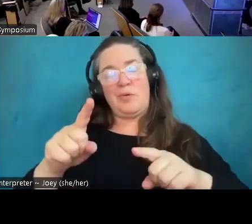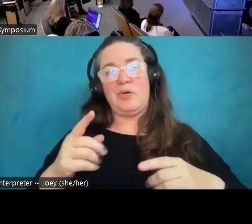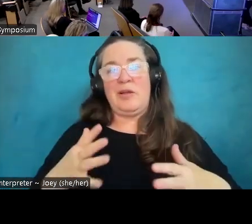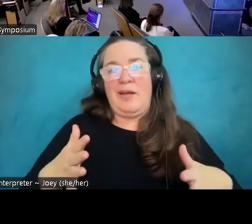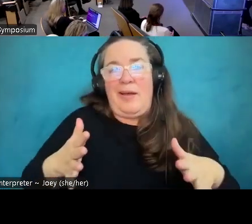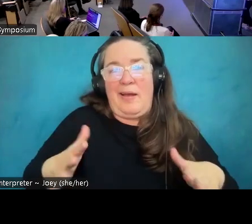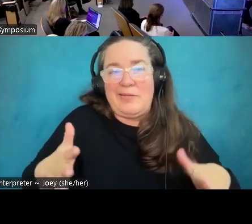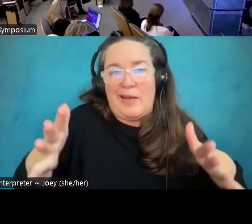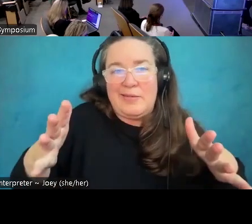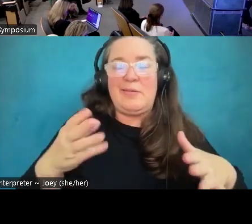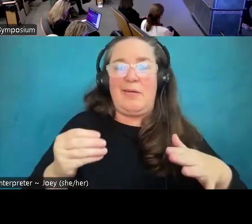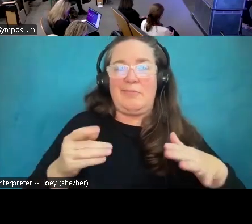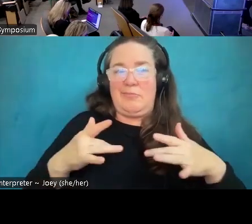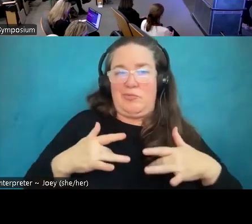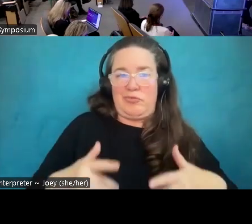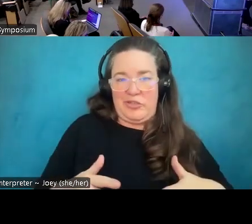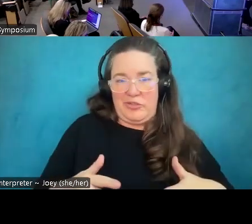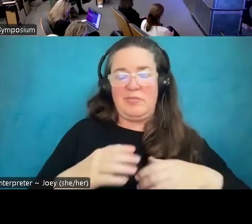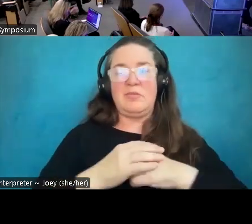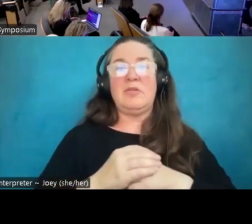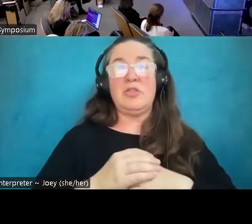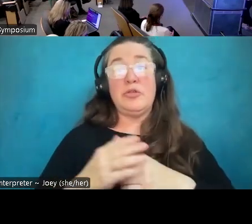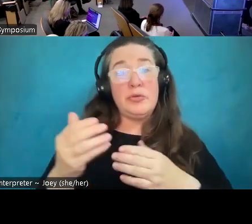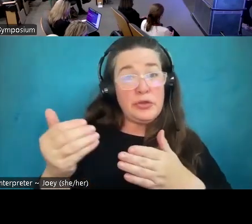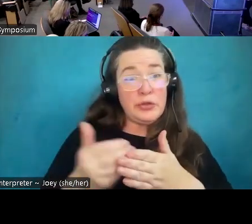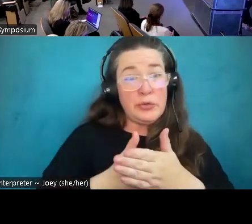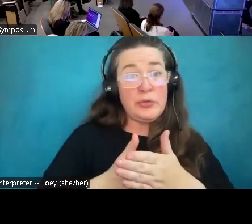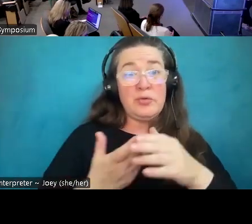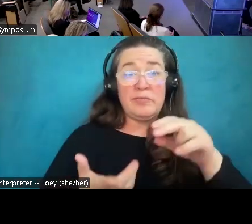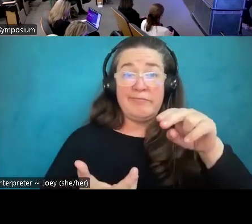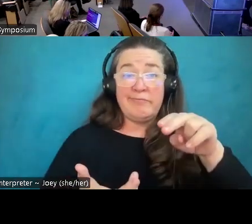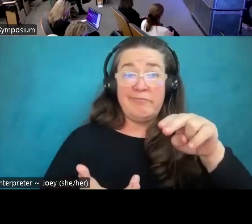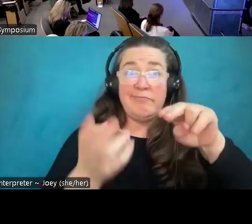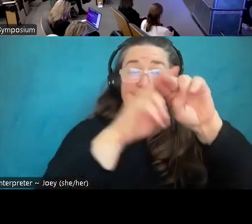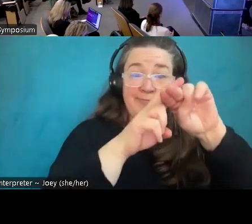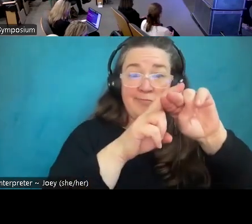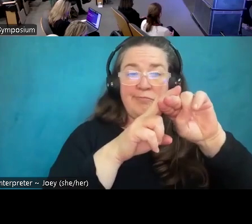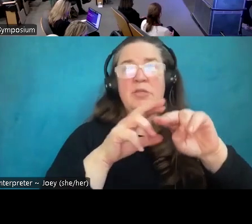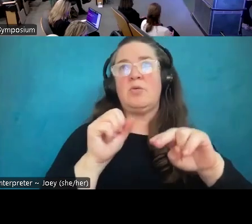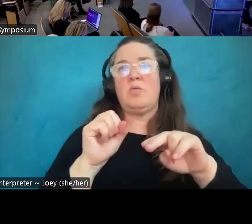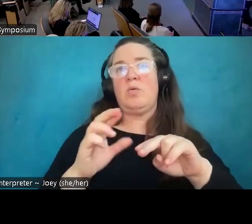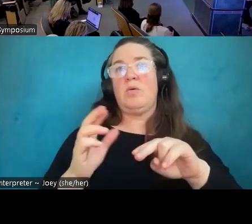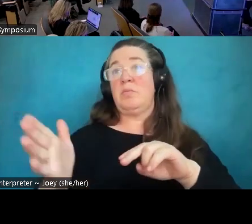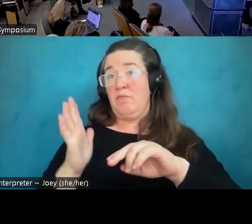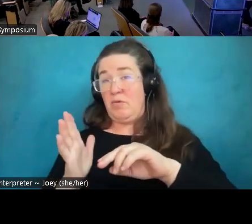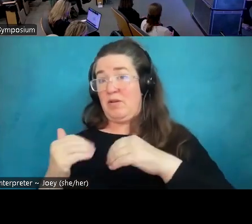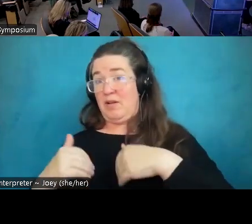anxiety, depression, or maybe an exacerbation of previously experienced symptoms.